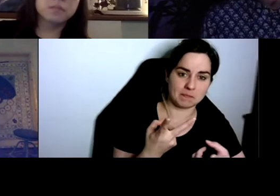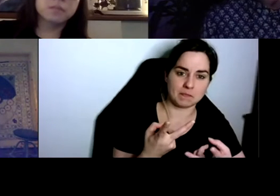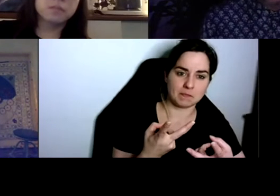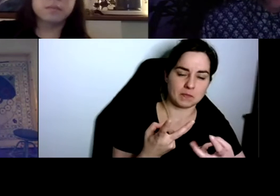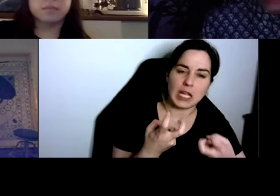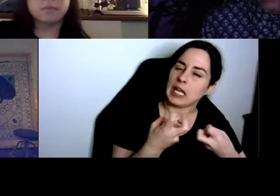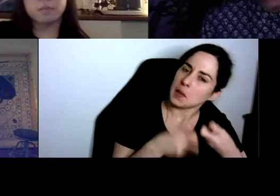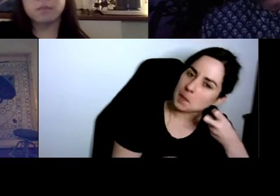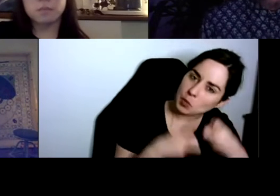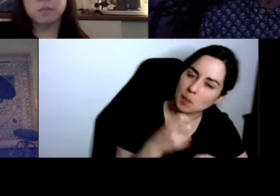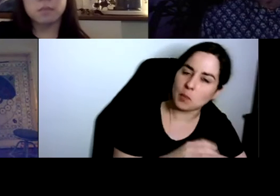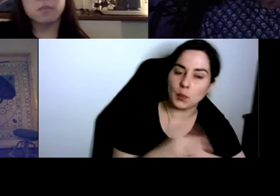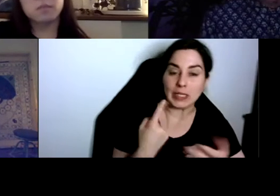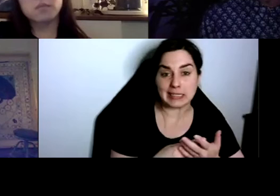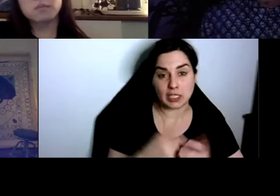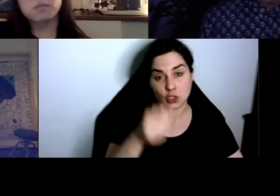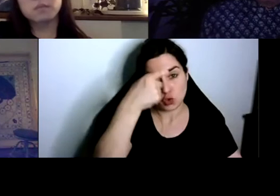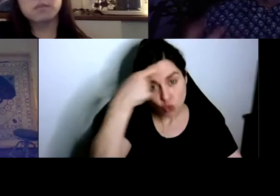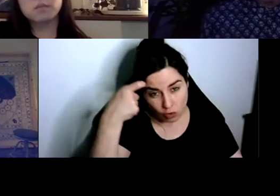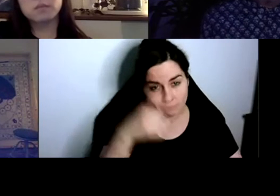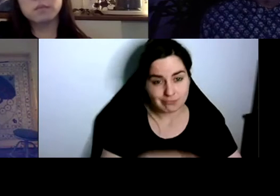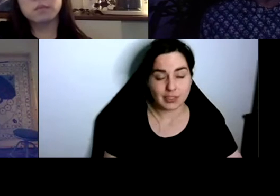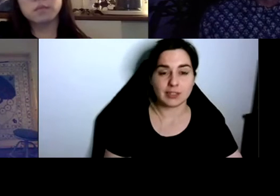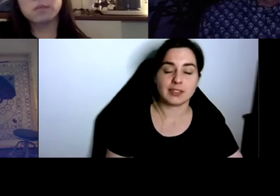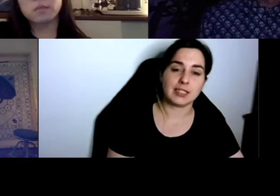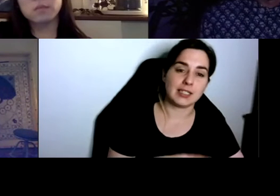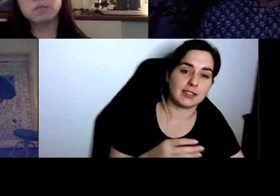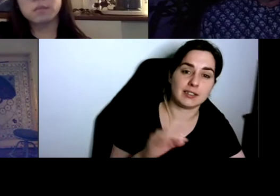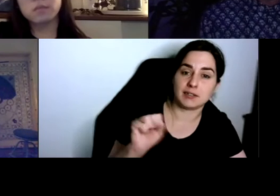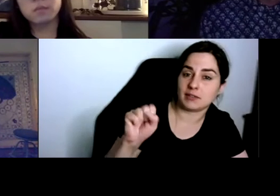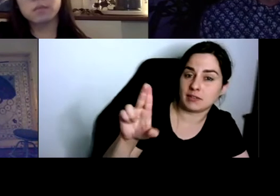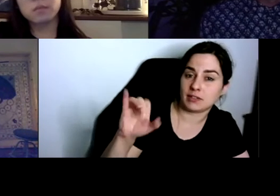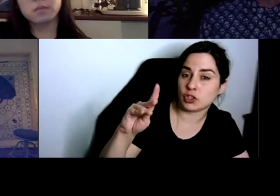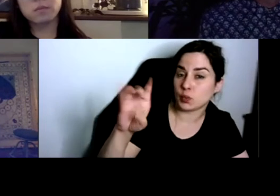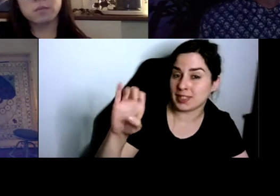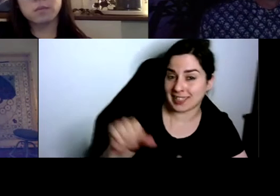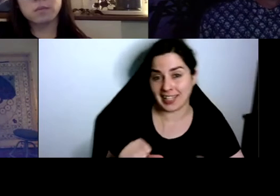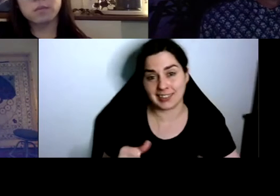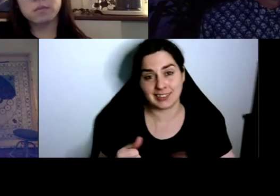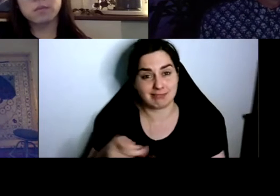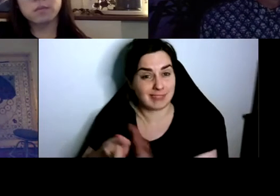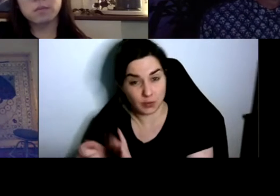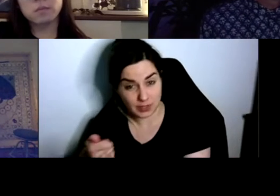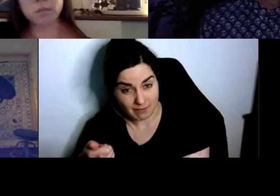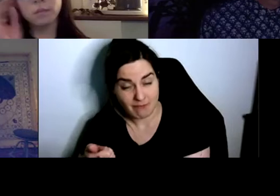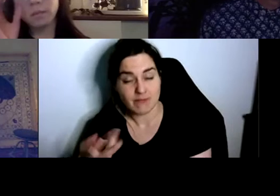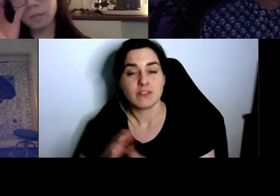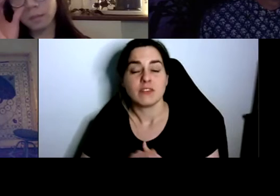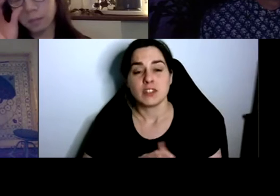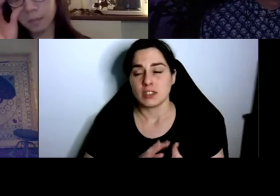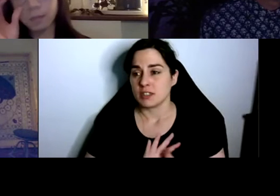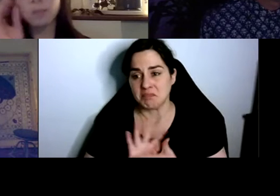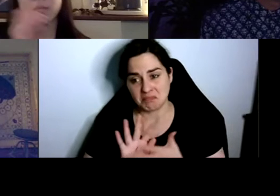about suicide, and we talk about all kinds of very heavy things. So I think we're always trying